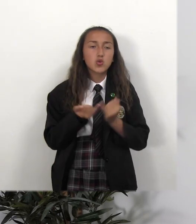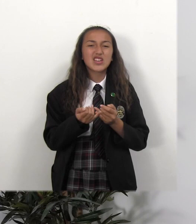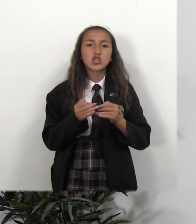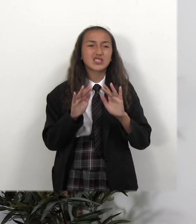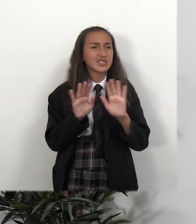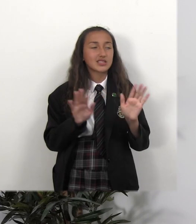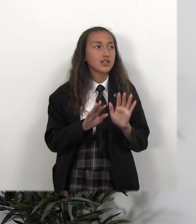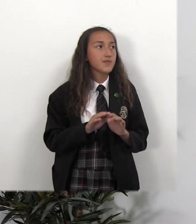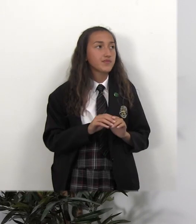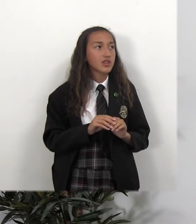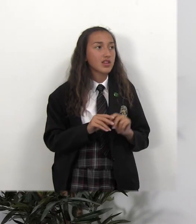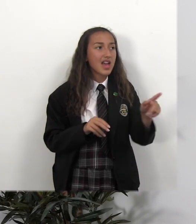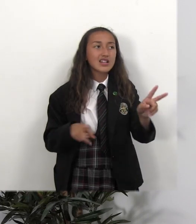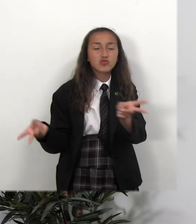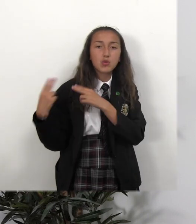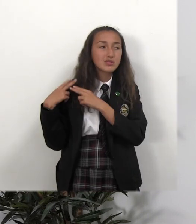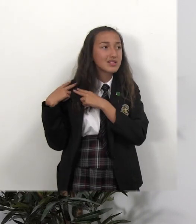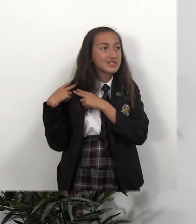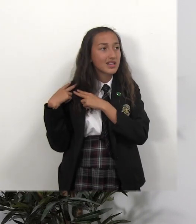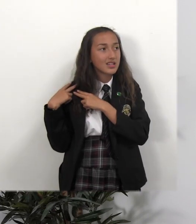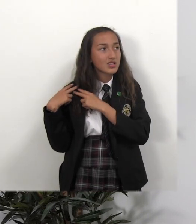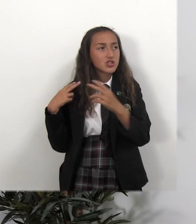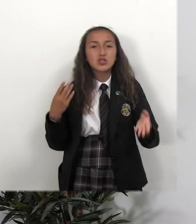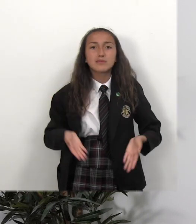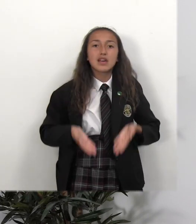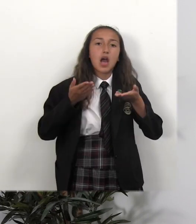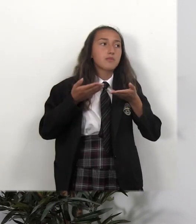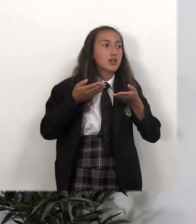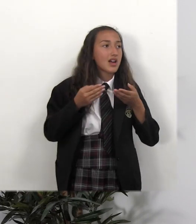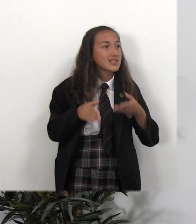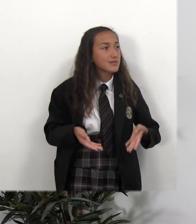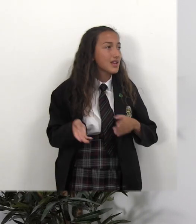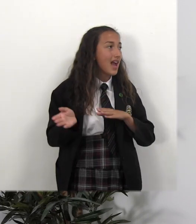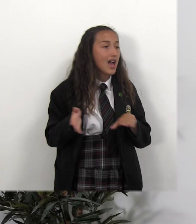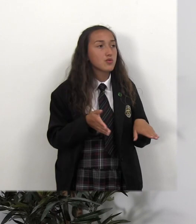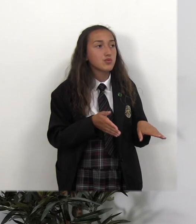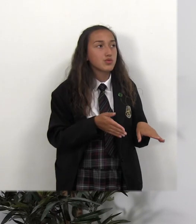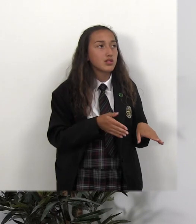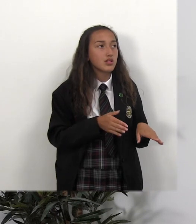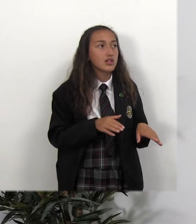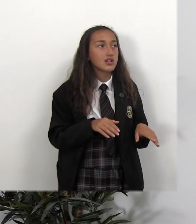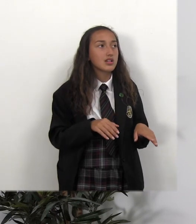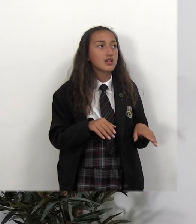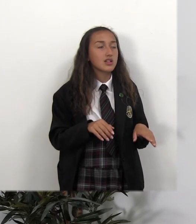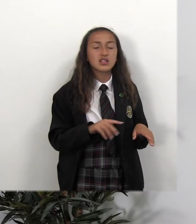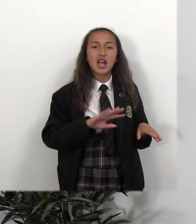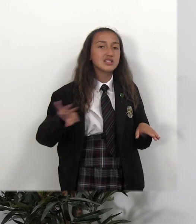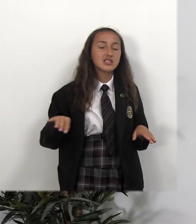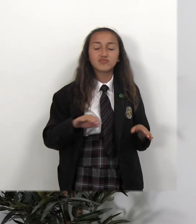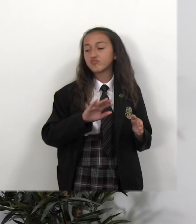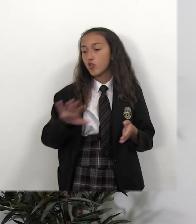and see it as their responsibility to speak up and speak out for people less fortunate than